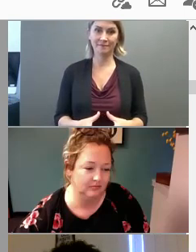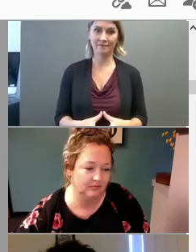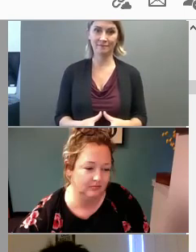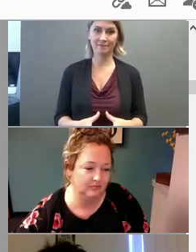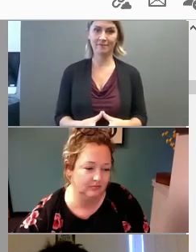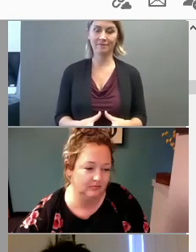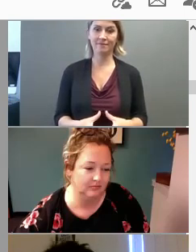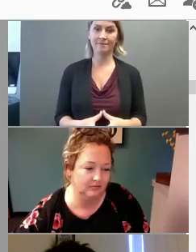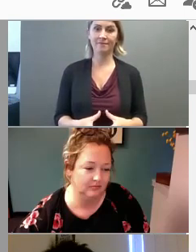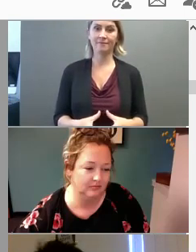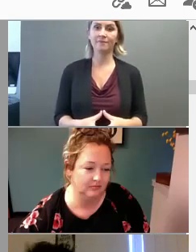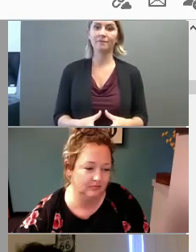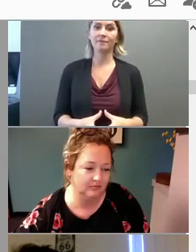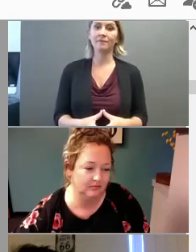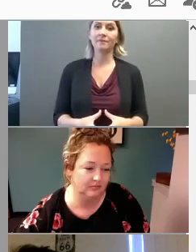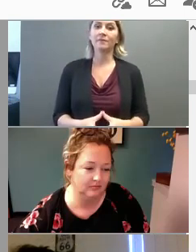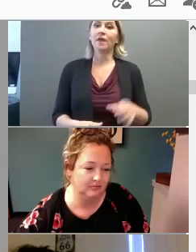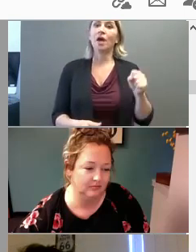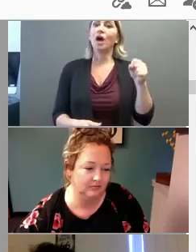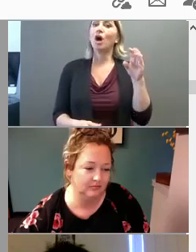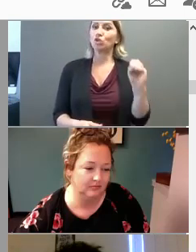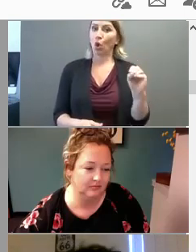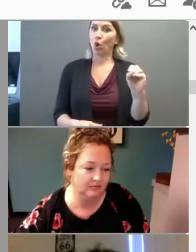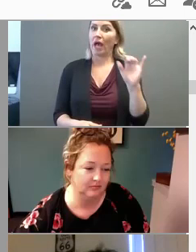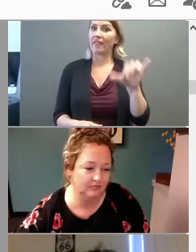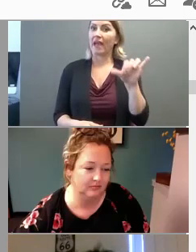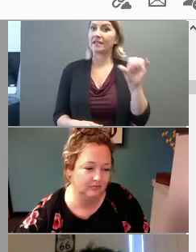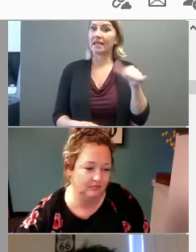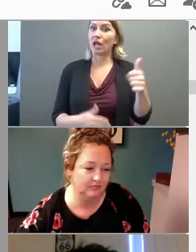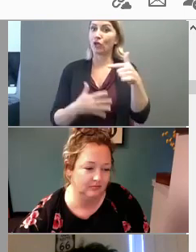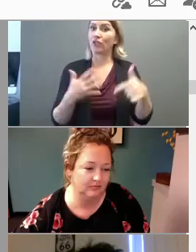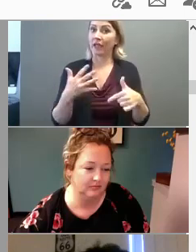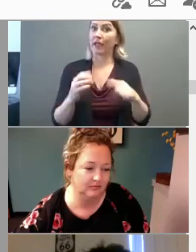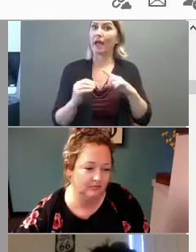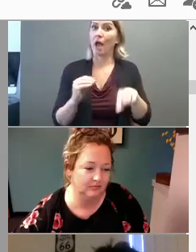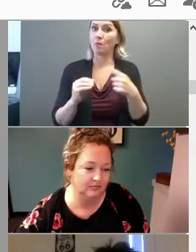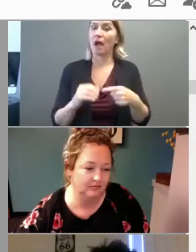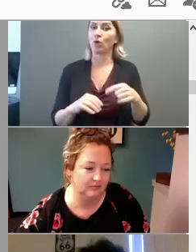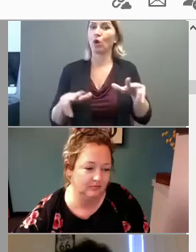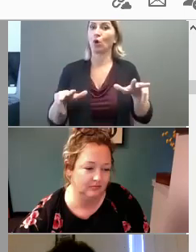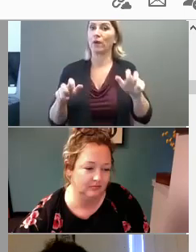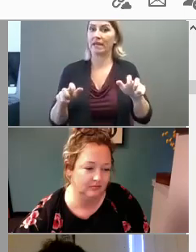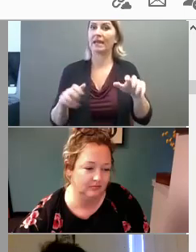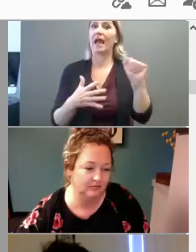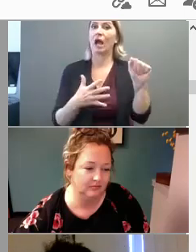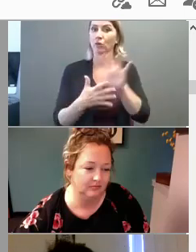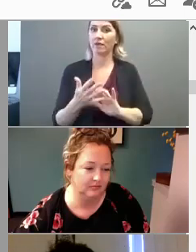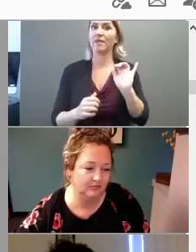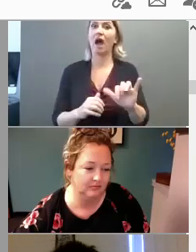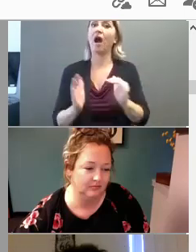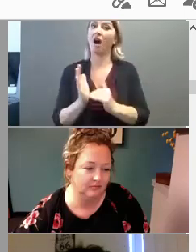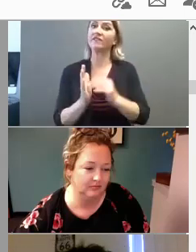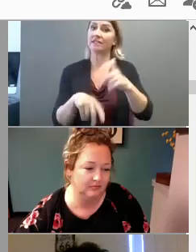Okay. So that is another thing about greedy algorithms, that